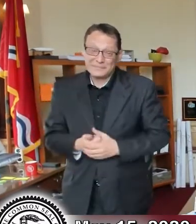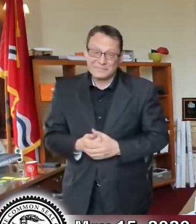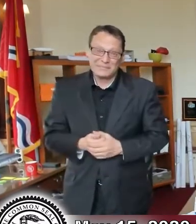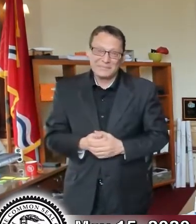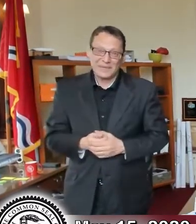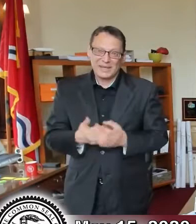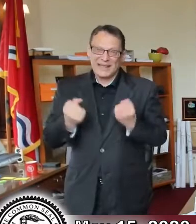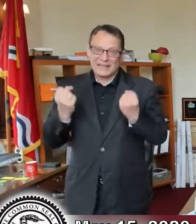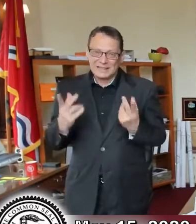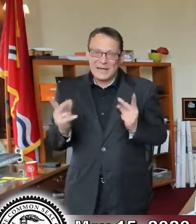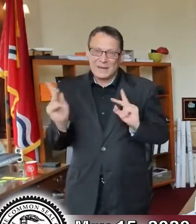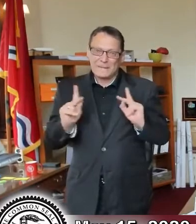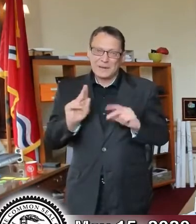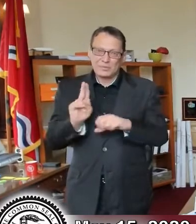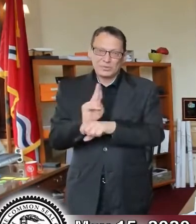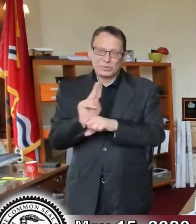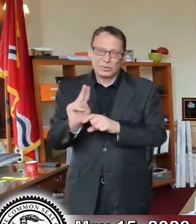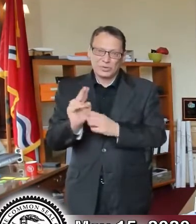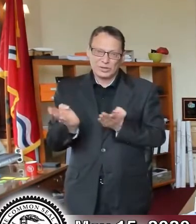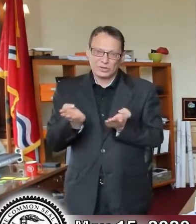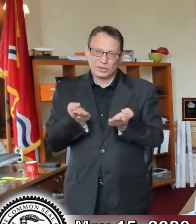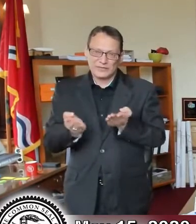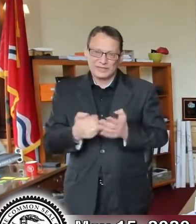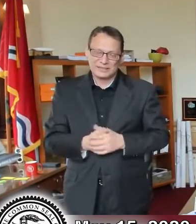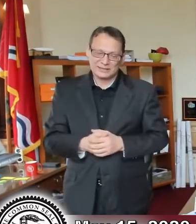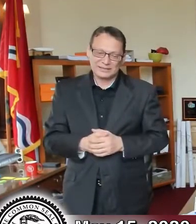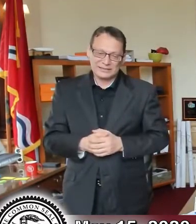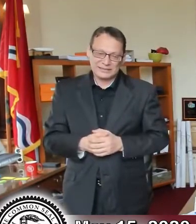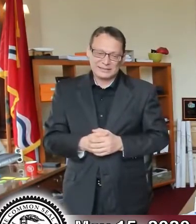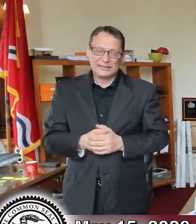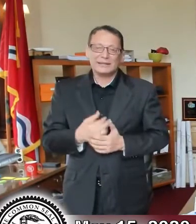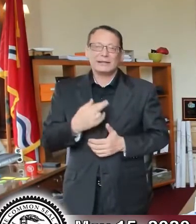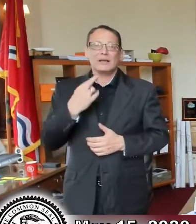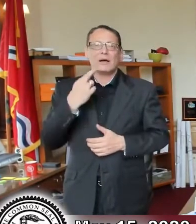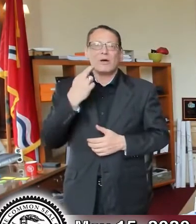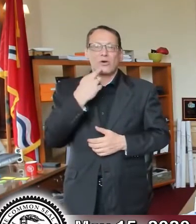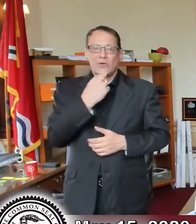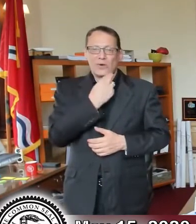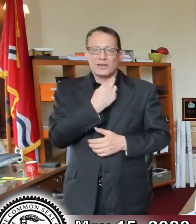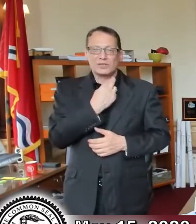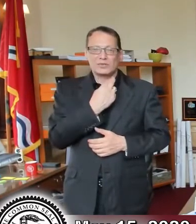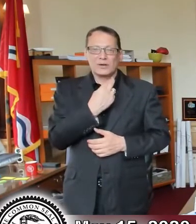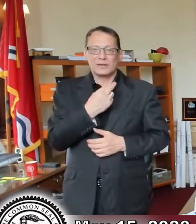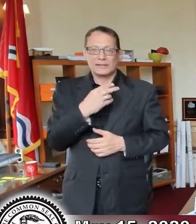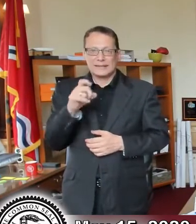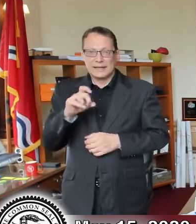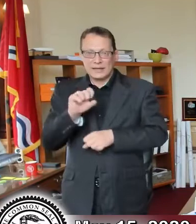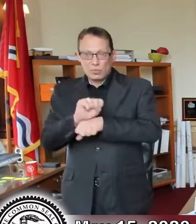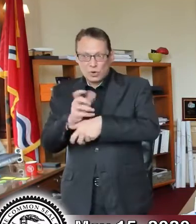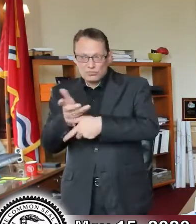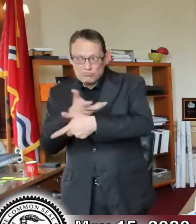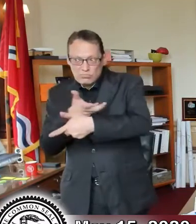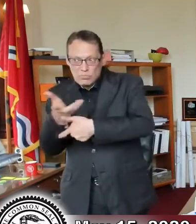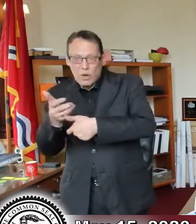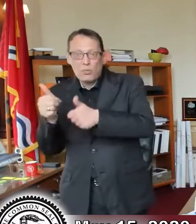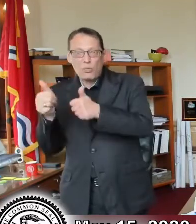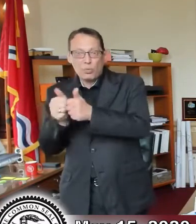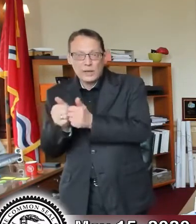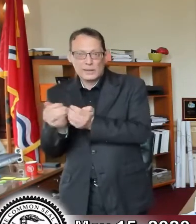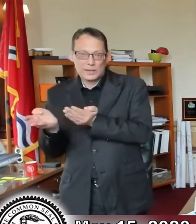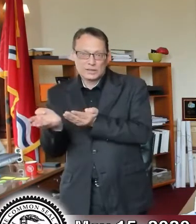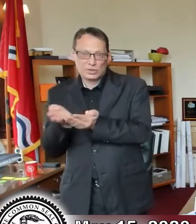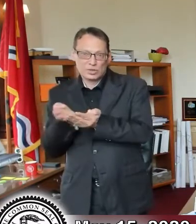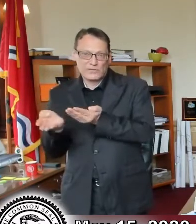a lot of people use these services, but the restaurants need to work with these services,